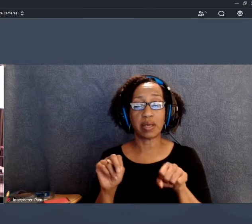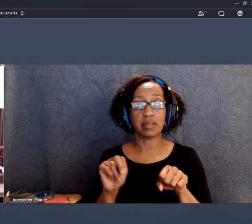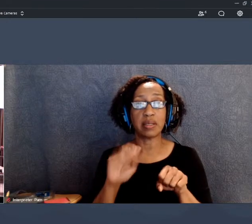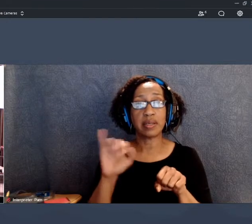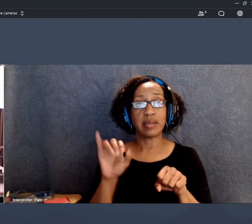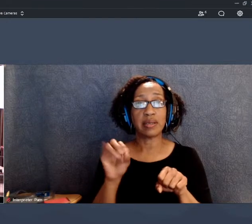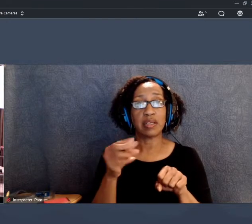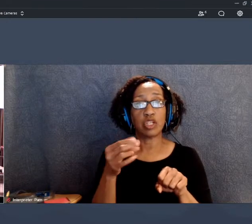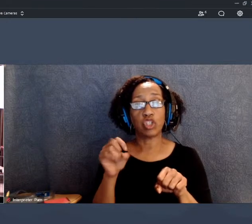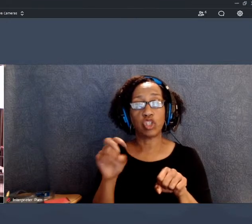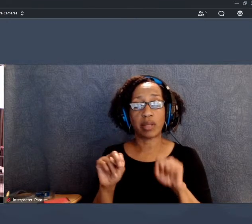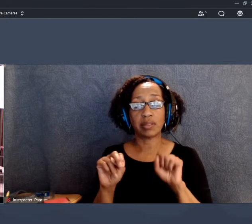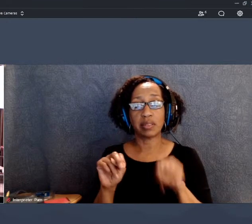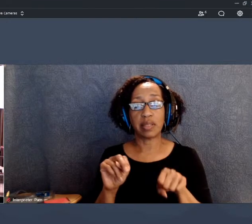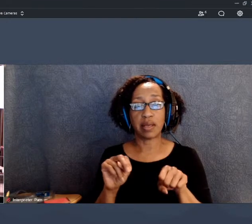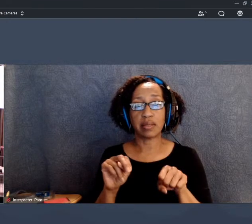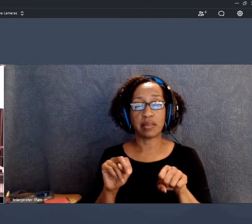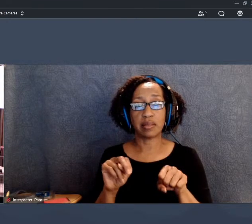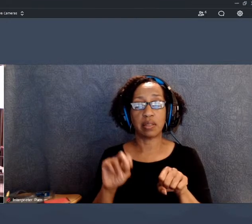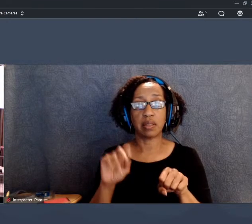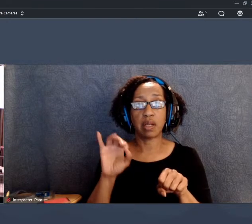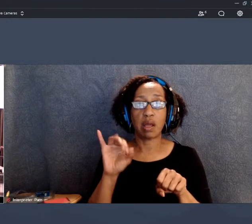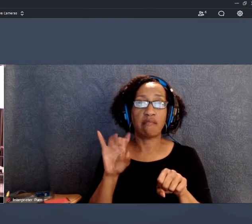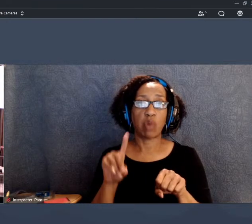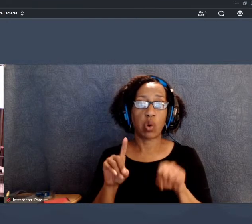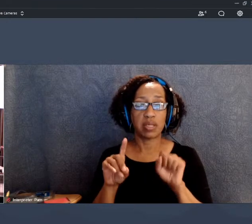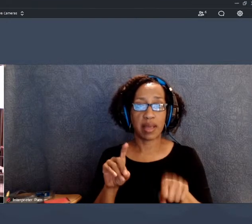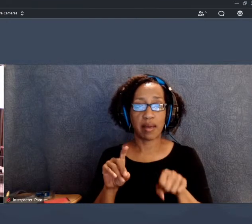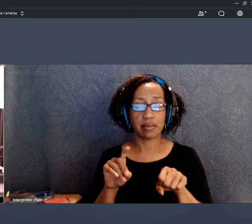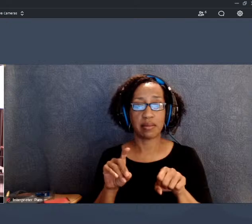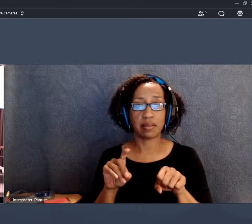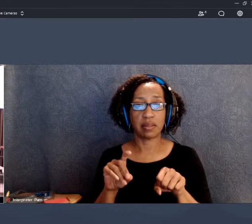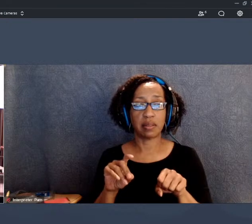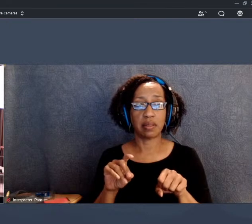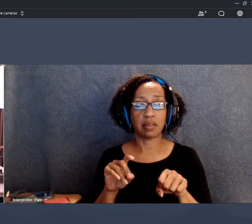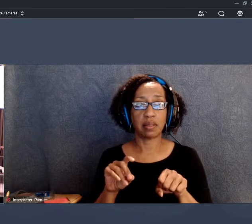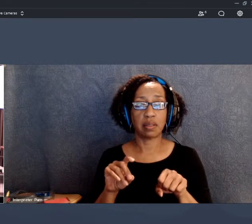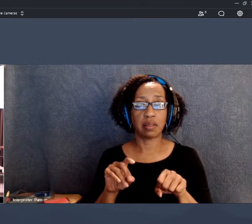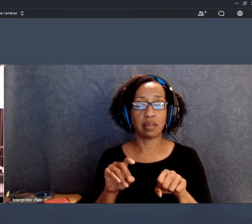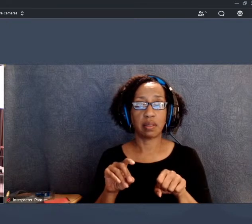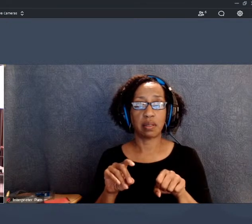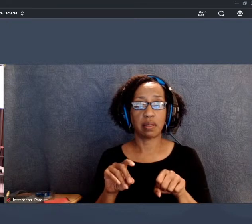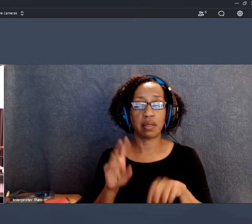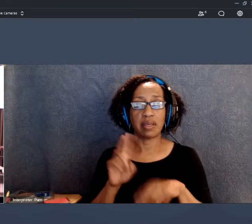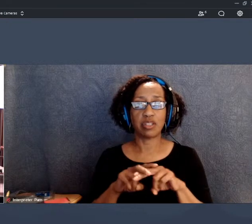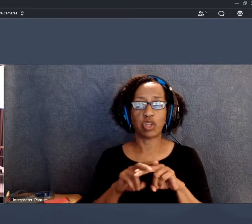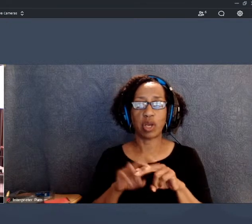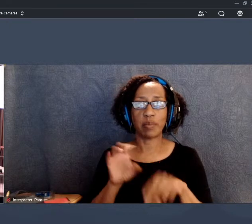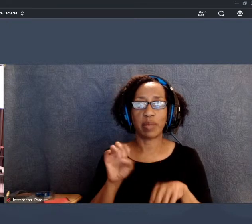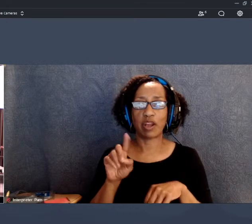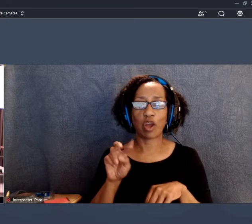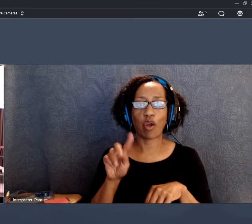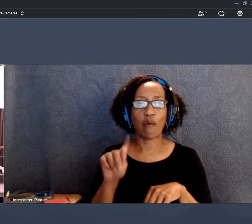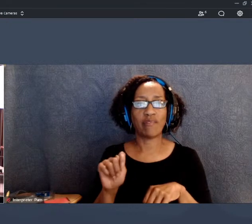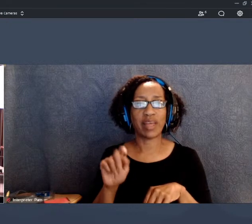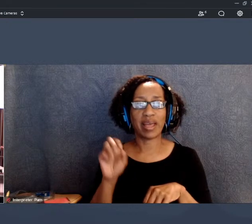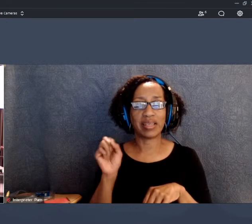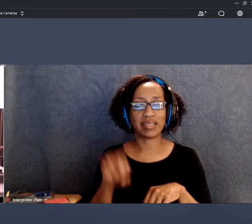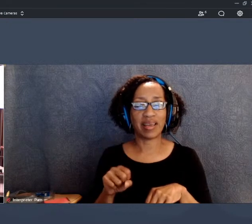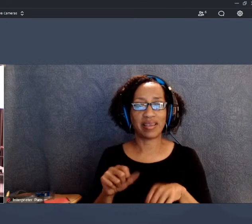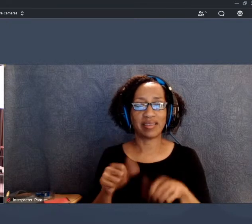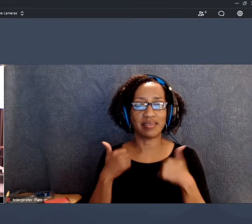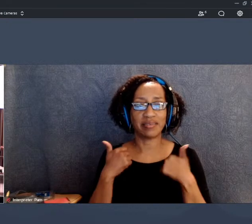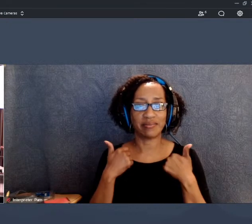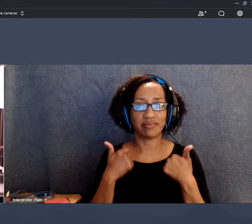Johnson, yes. Ford, yes. Brown, yes. No, Chairman Covet, yes. Very good.